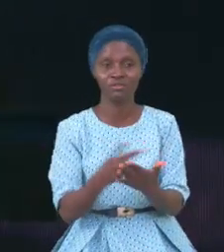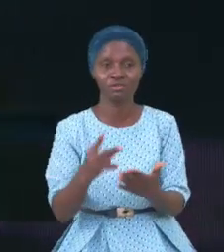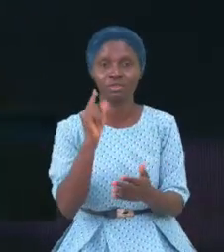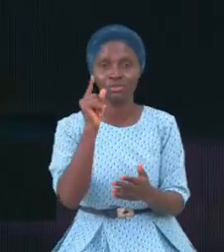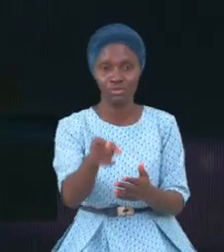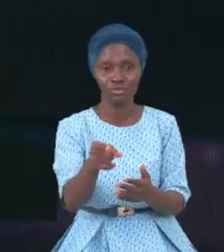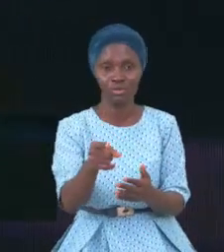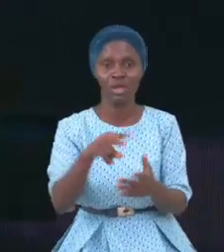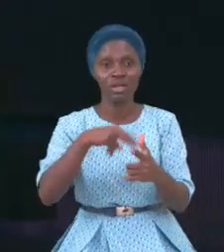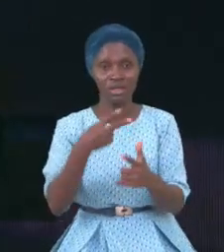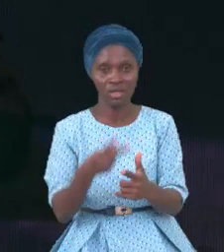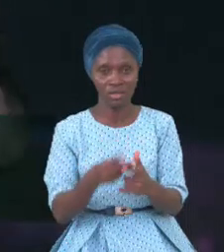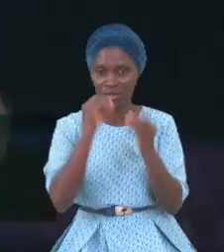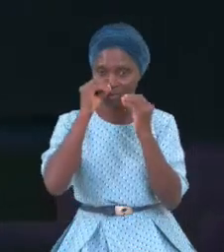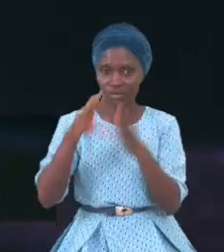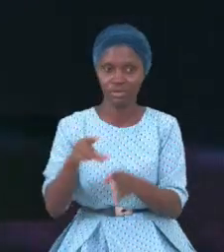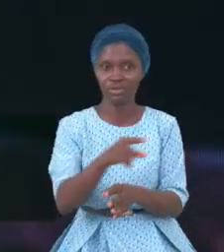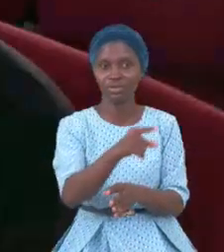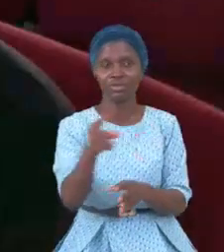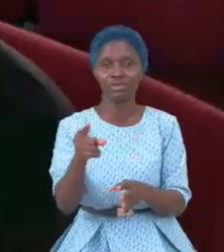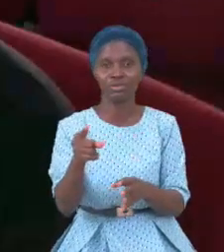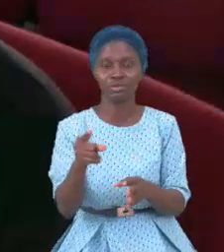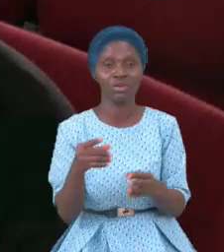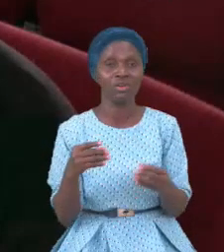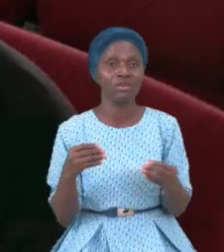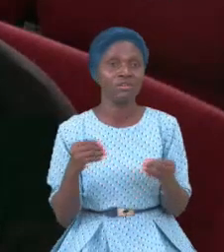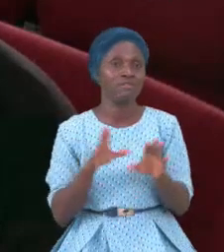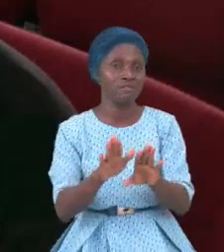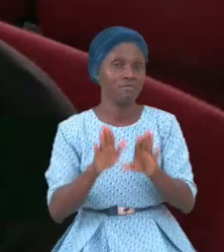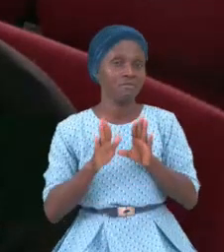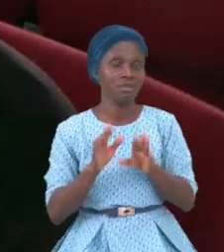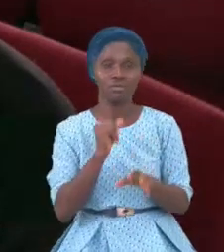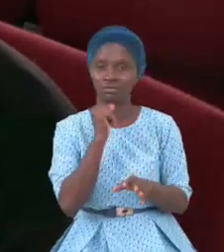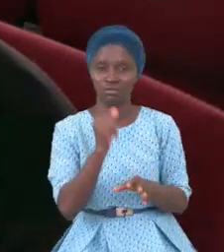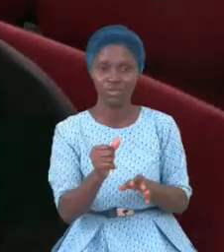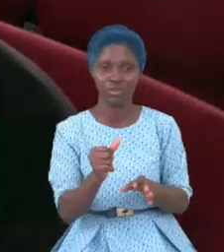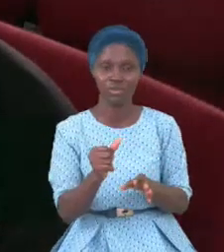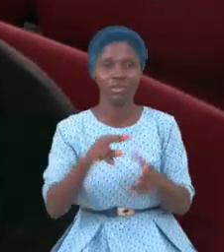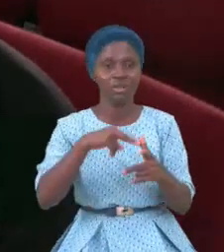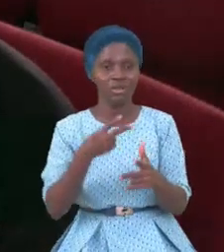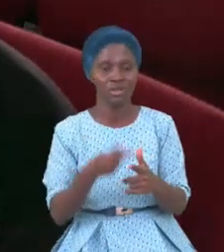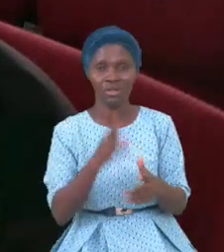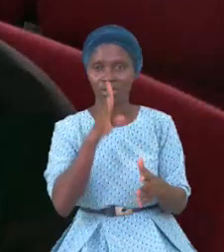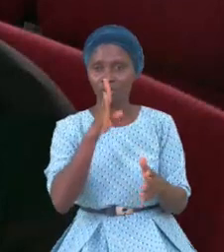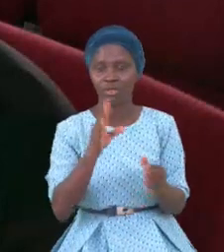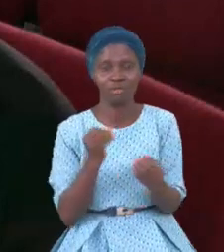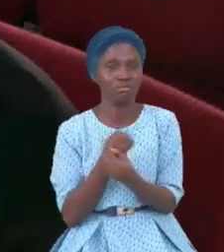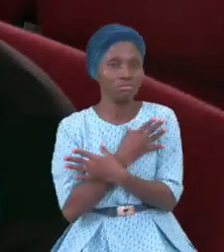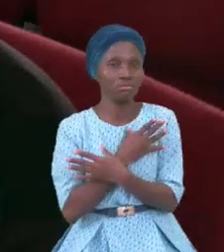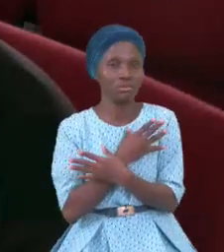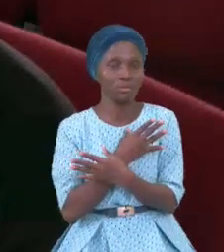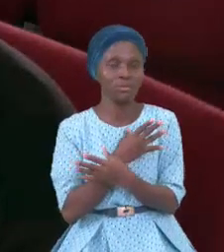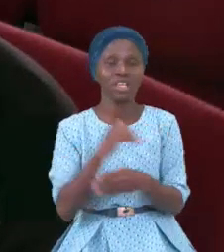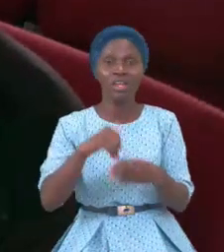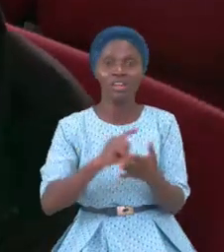neither forsake thee. He says, fear not, neither be dismayed. Look at verse 23 there.